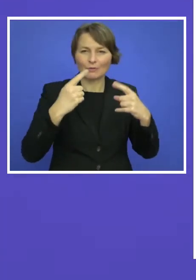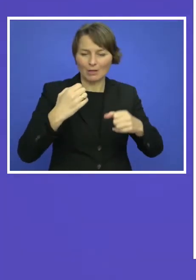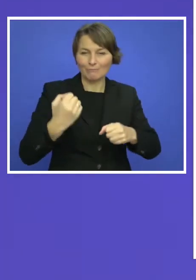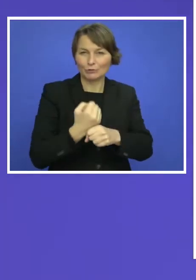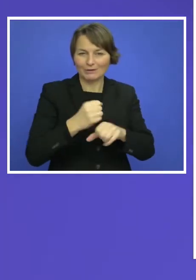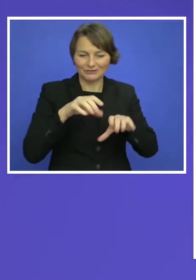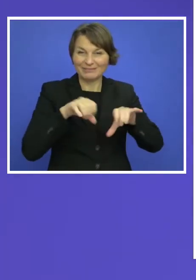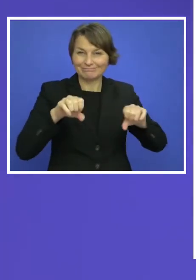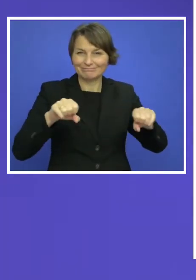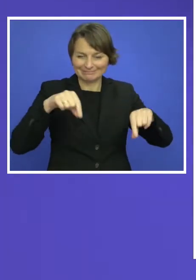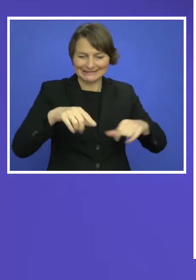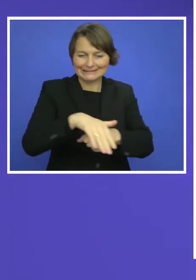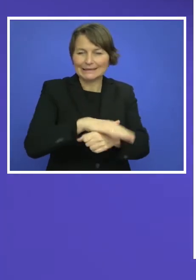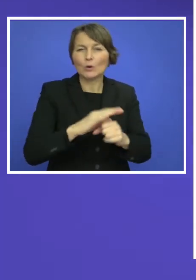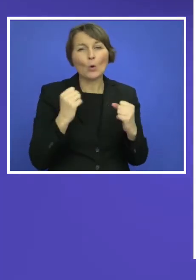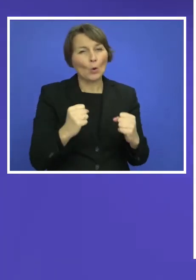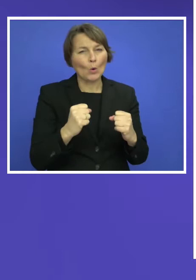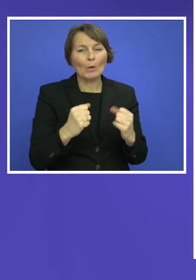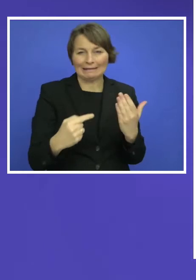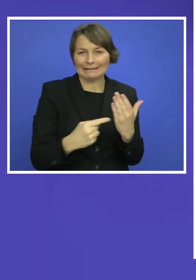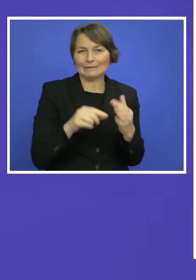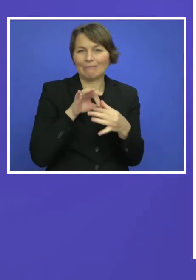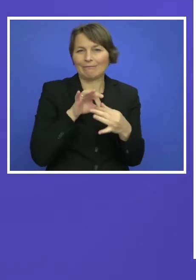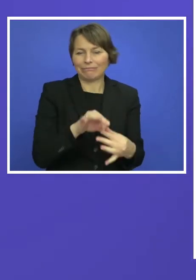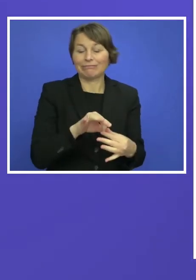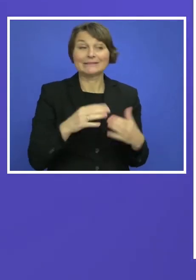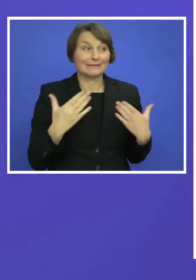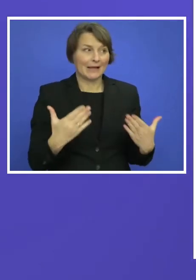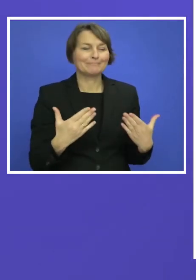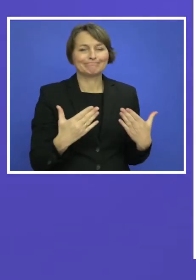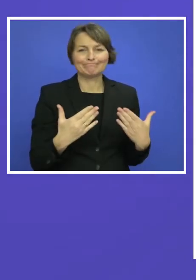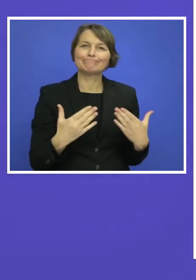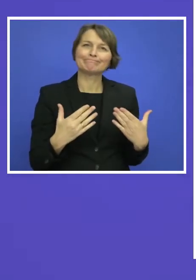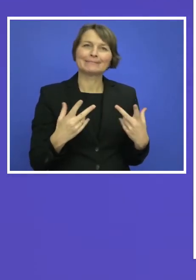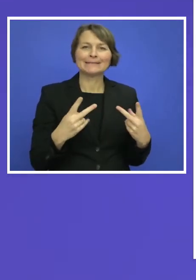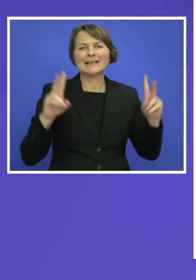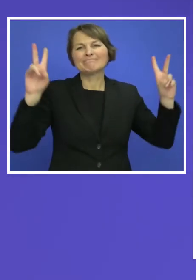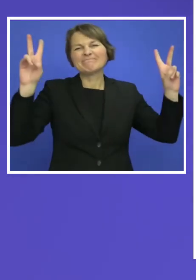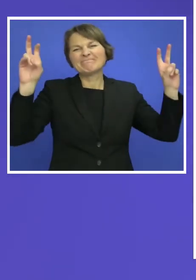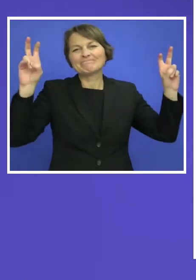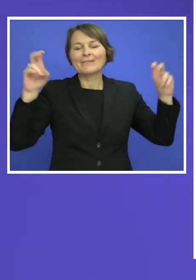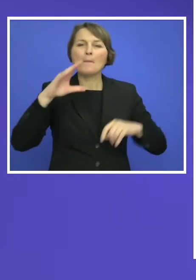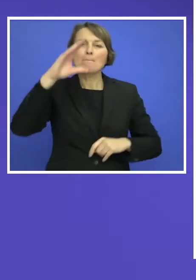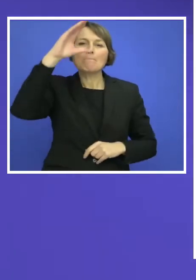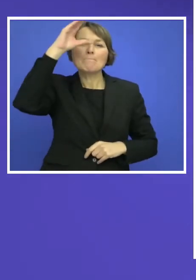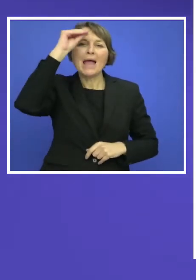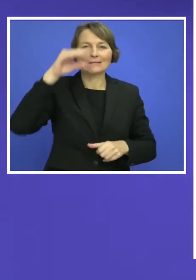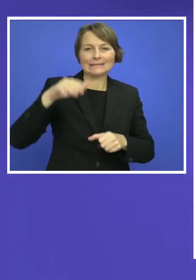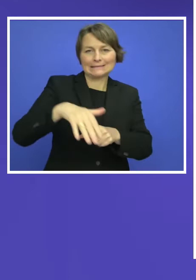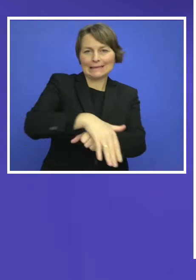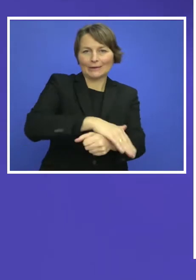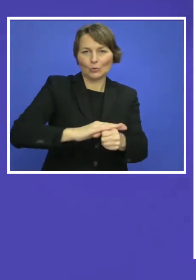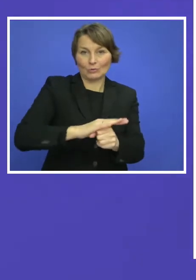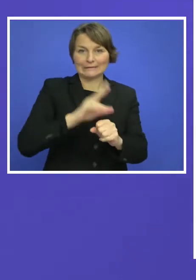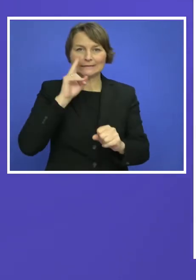industry, which currently is more seen as a male sector, which